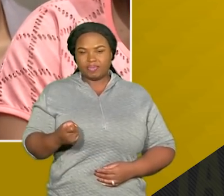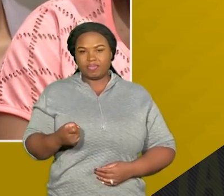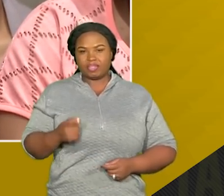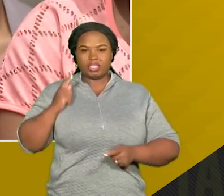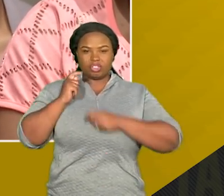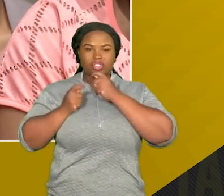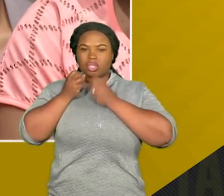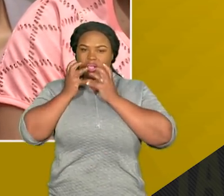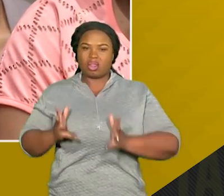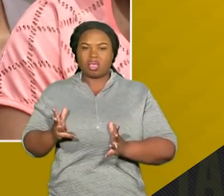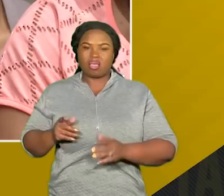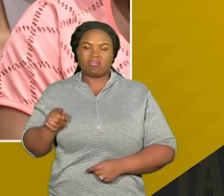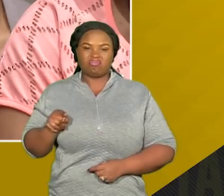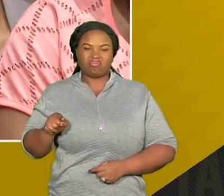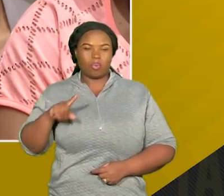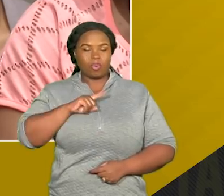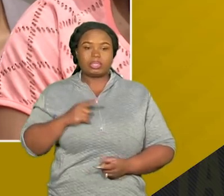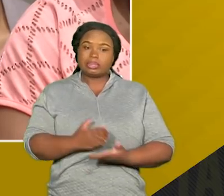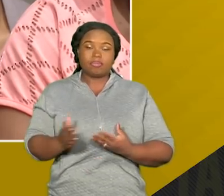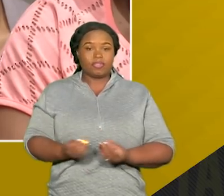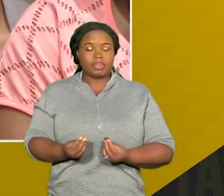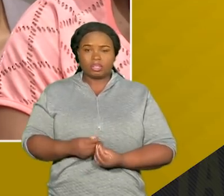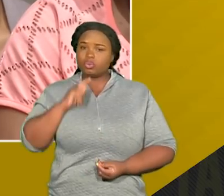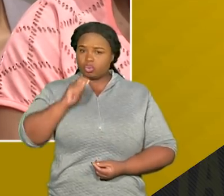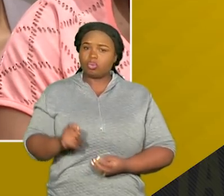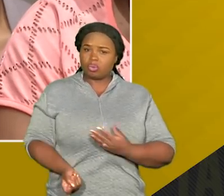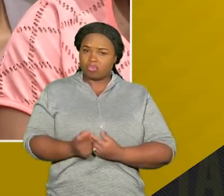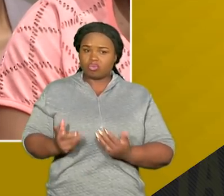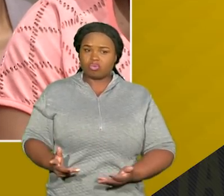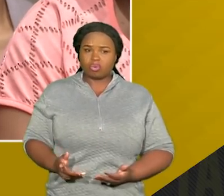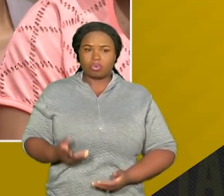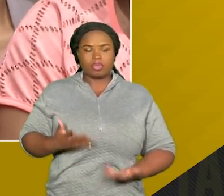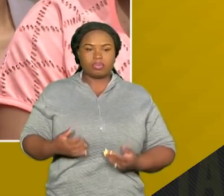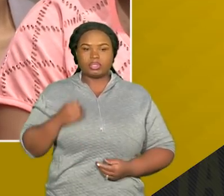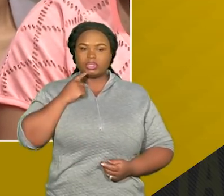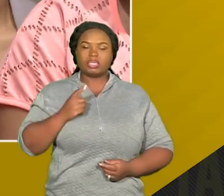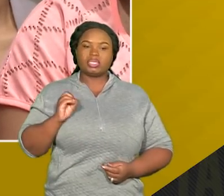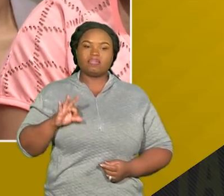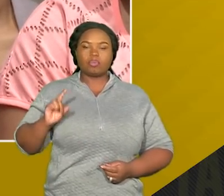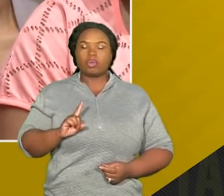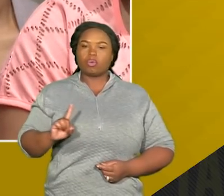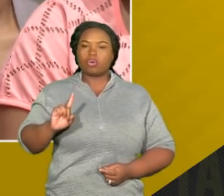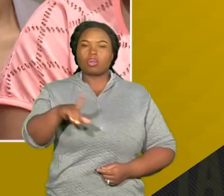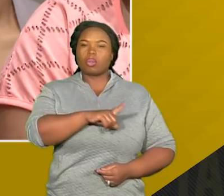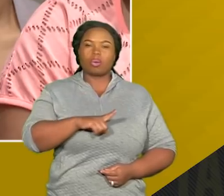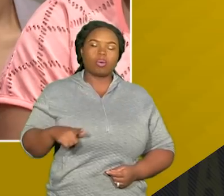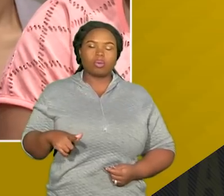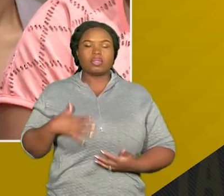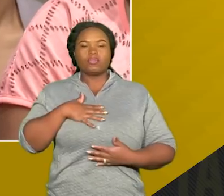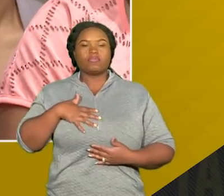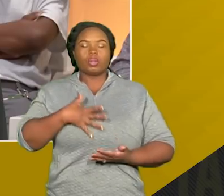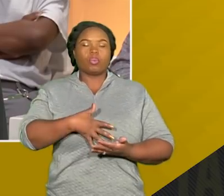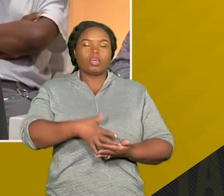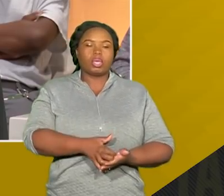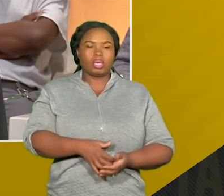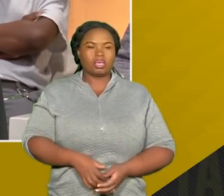wesintu cause like ezinye izinto bezithetha bezenzeka like athi maybe xa uhambe i-distance and uphelelwa ngamandla ungabi na